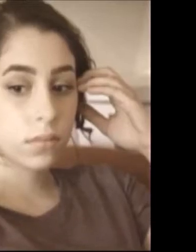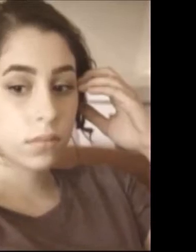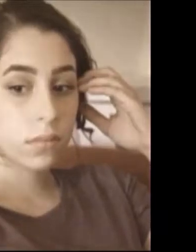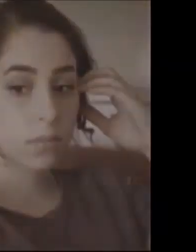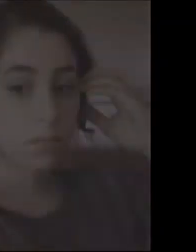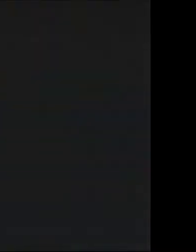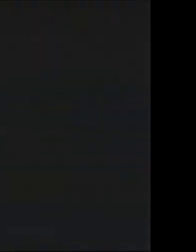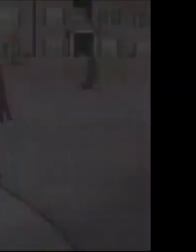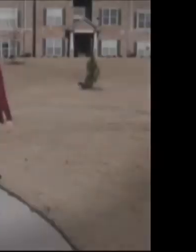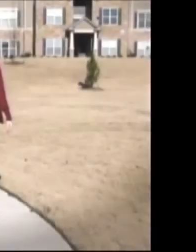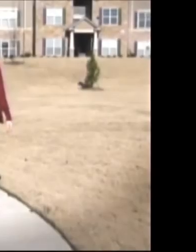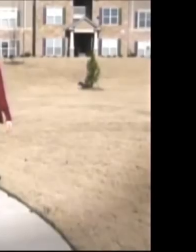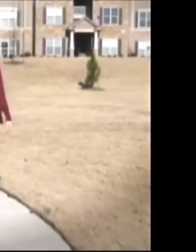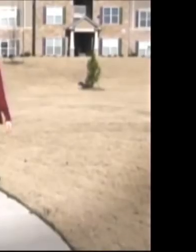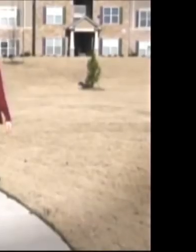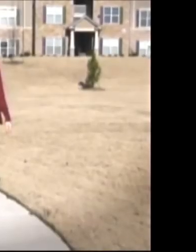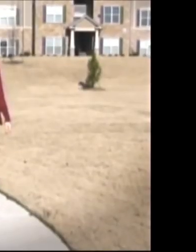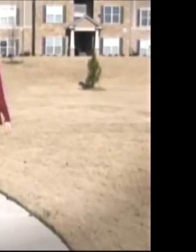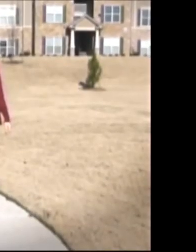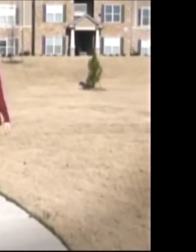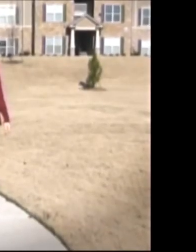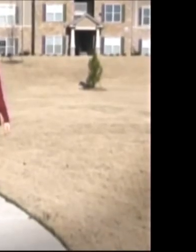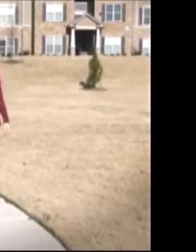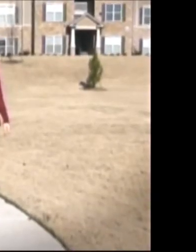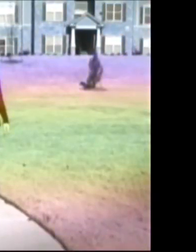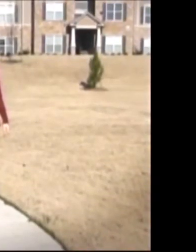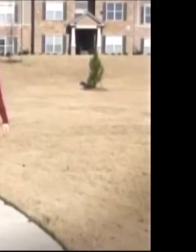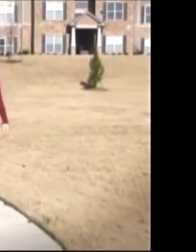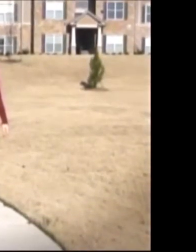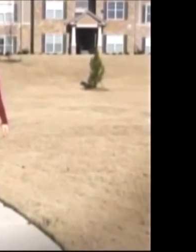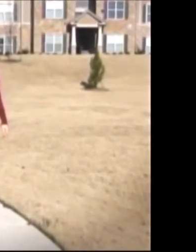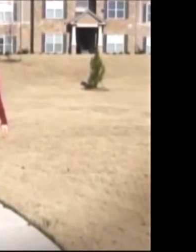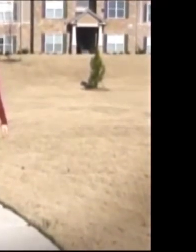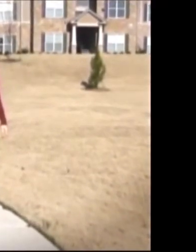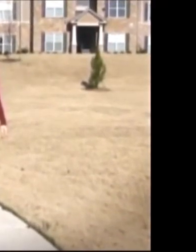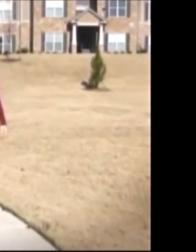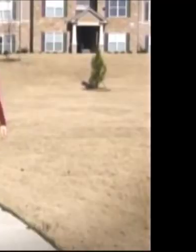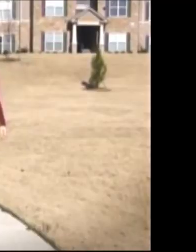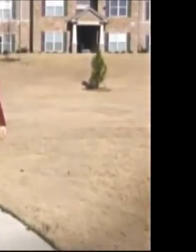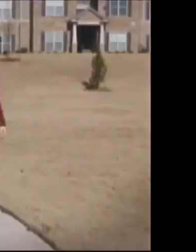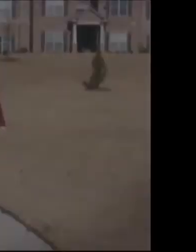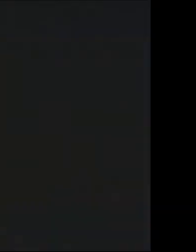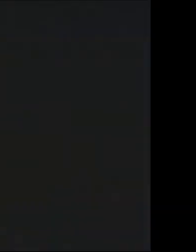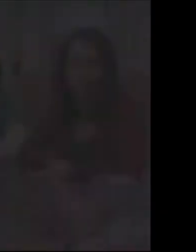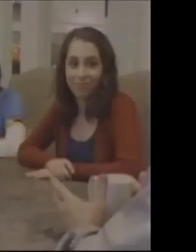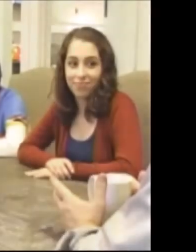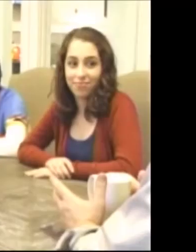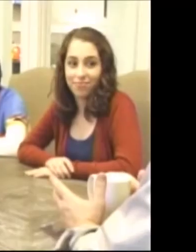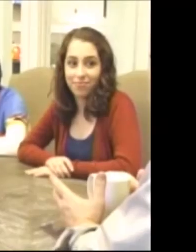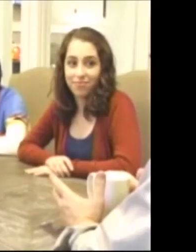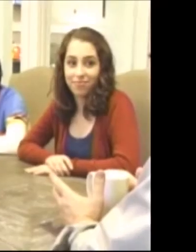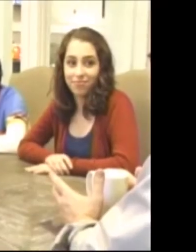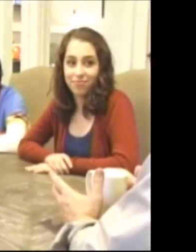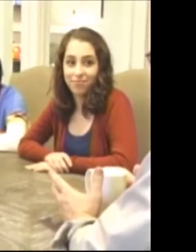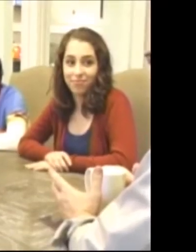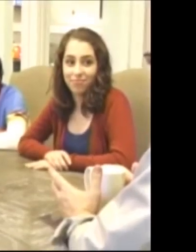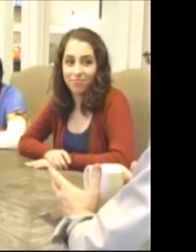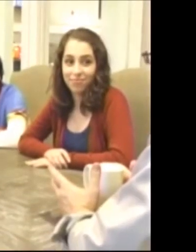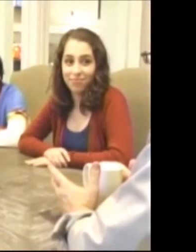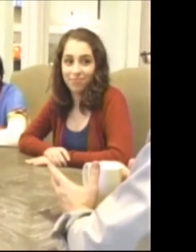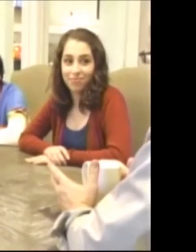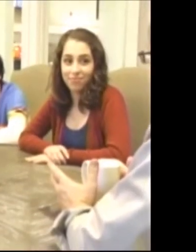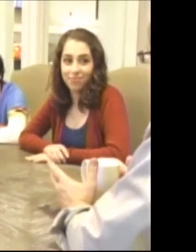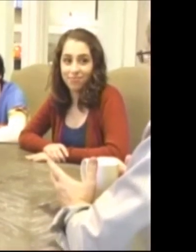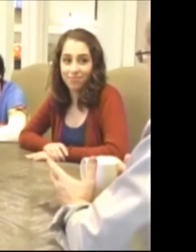from totally crazy to quiet, calm, and even peaceful when Mom started going to Al-Anon family groups. I wanted a better relationship with